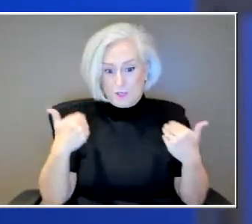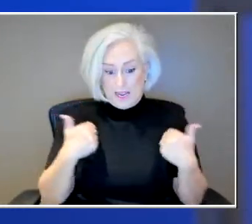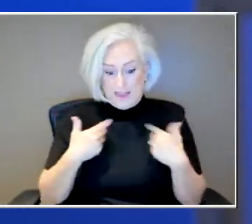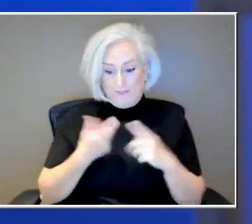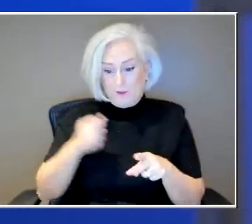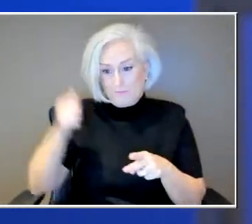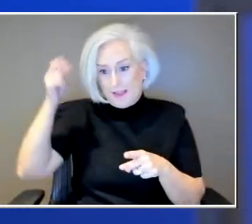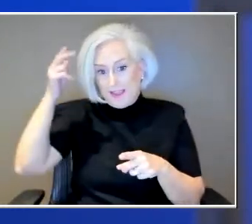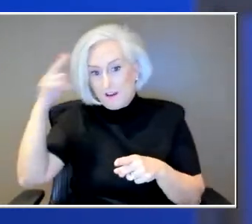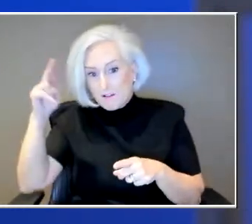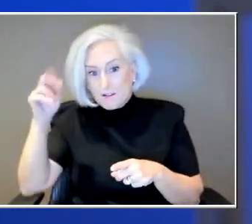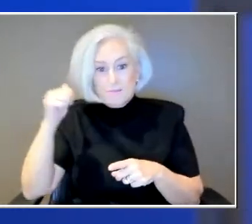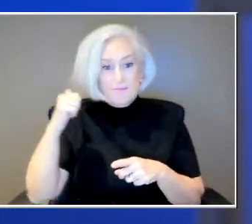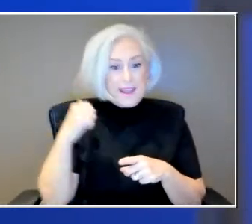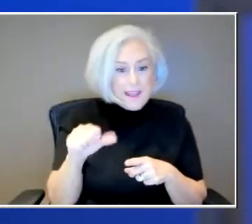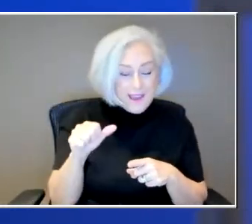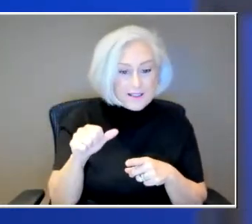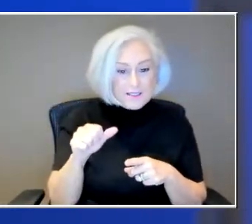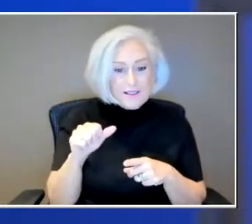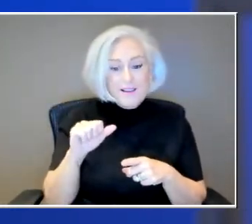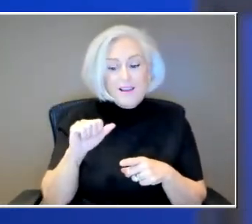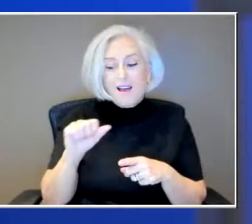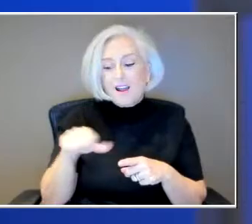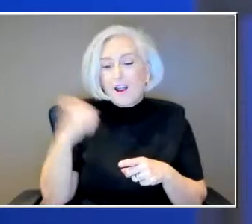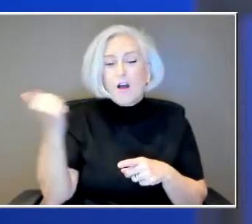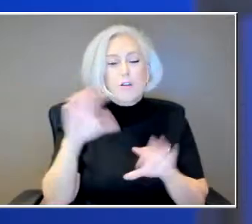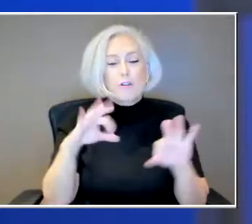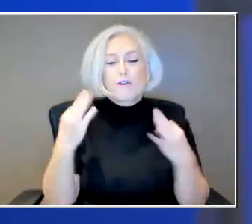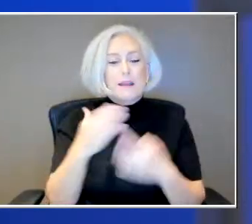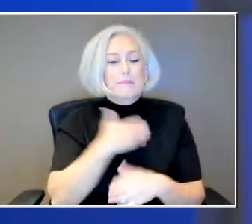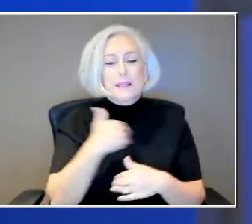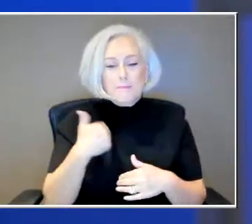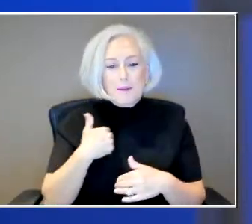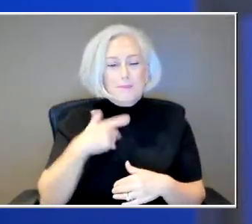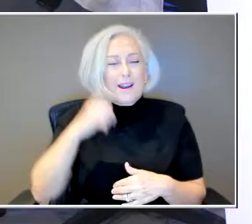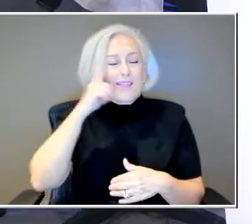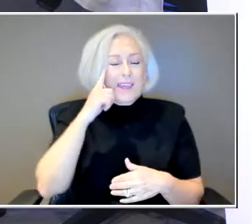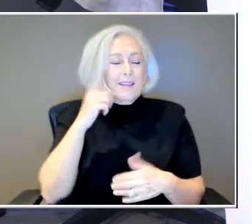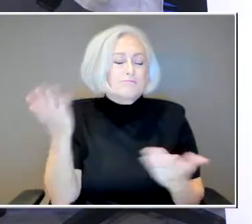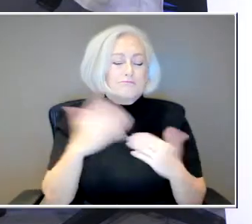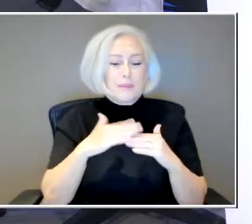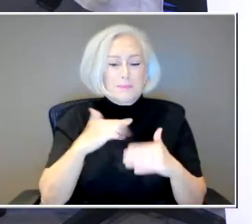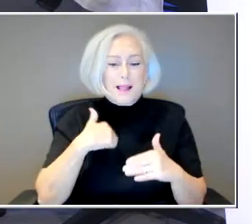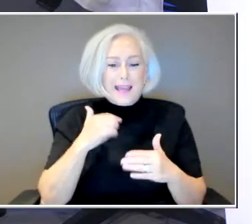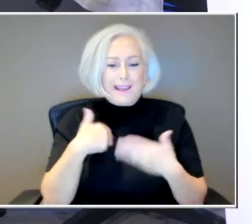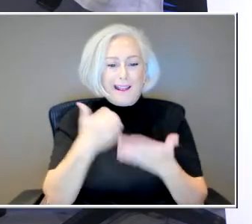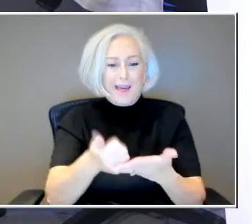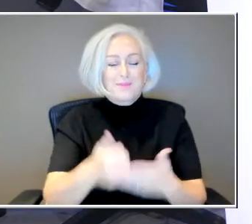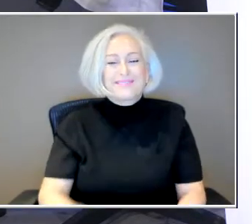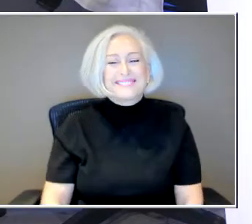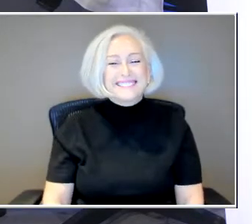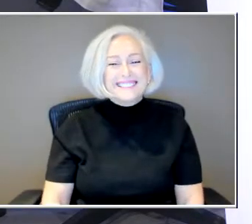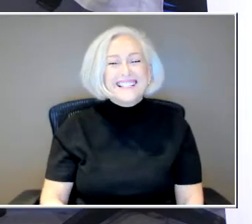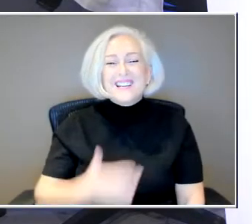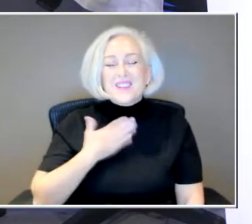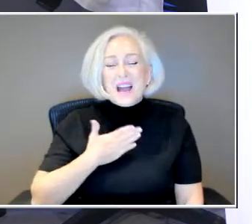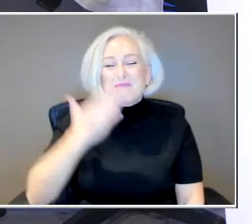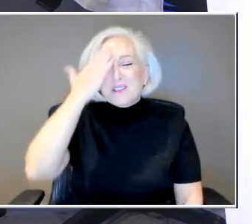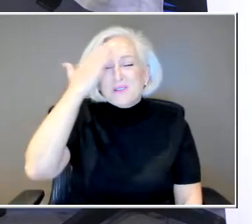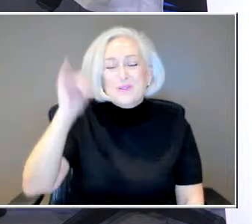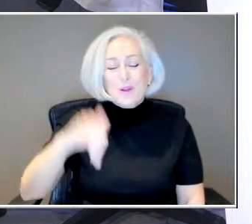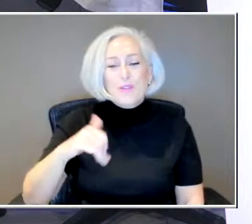aunt and just the rest of the family. I feel like that's the least I can do. And I know that totally delights you to hear that. What does it mean, though, to